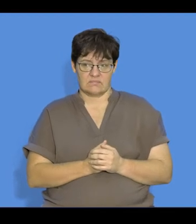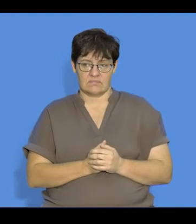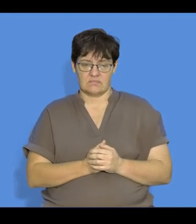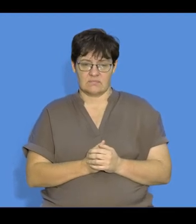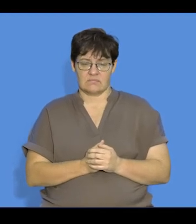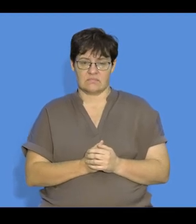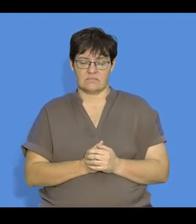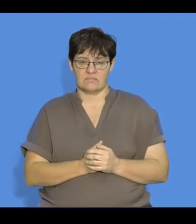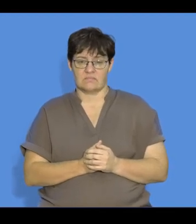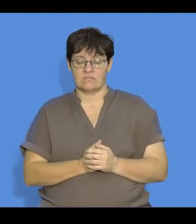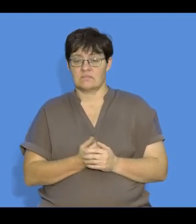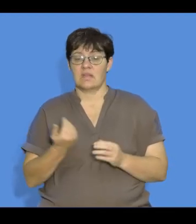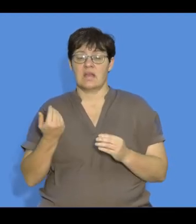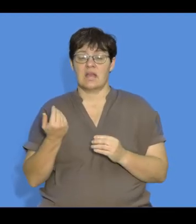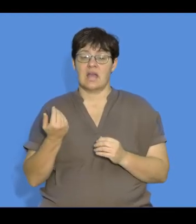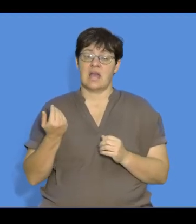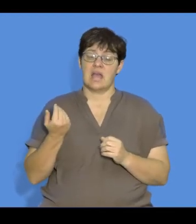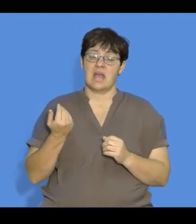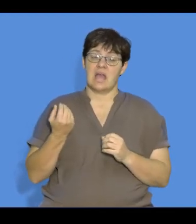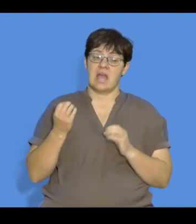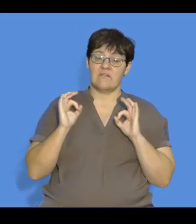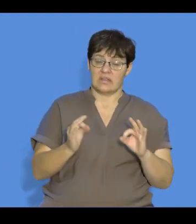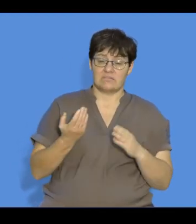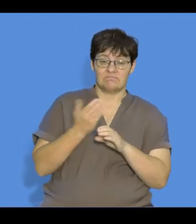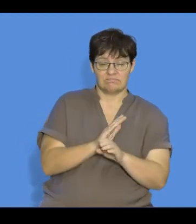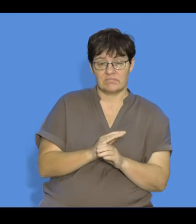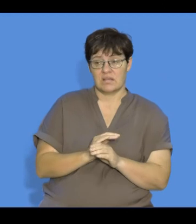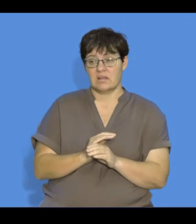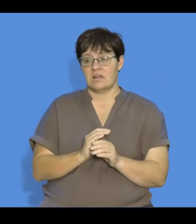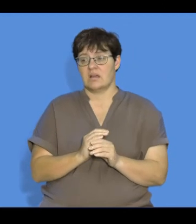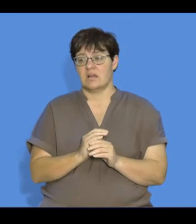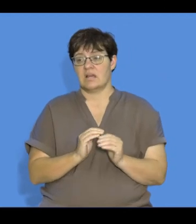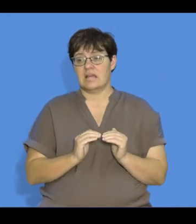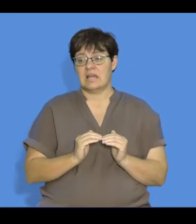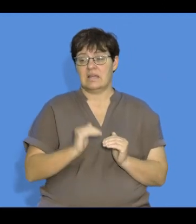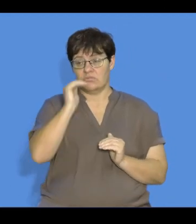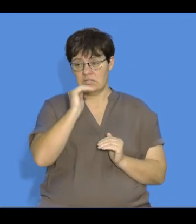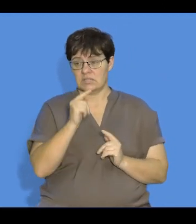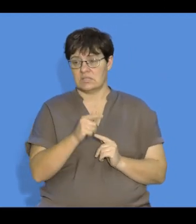of that. So if the effective resistance increases, what happens to the current?